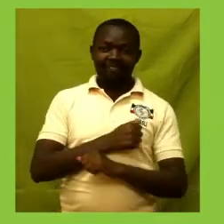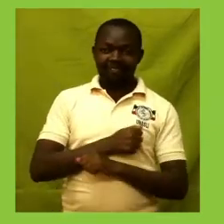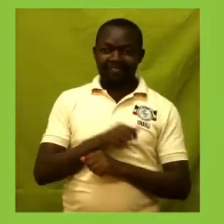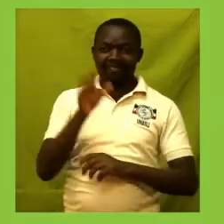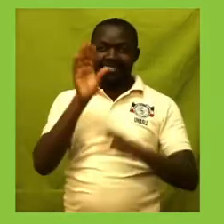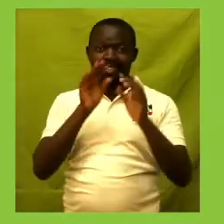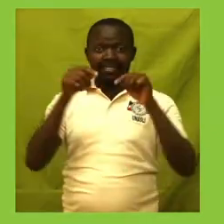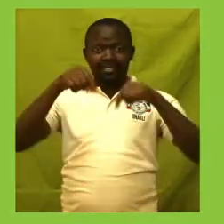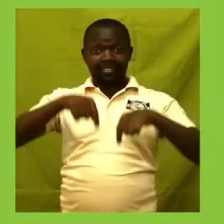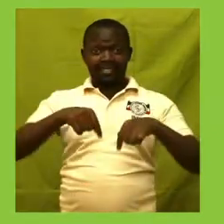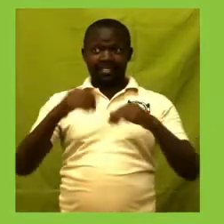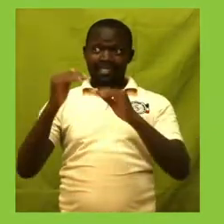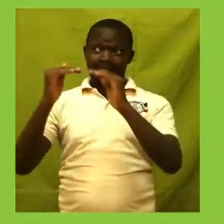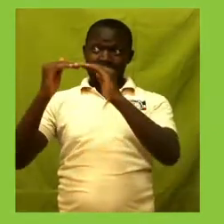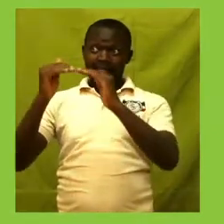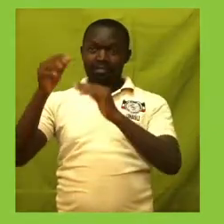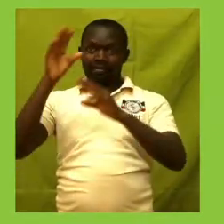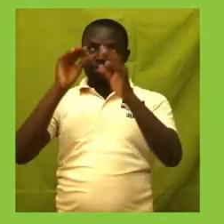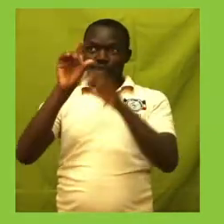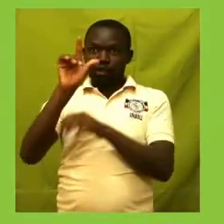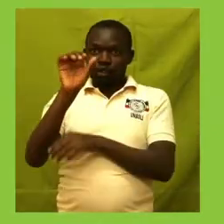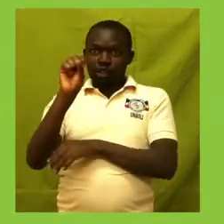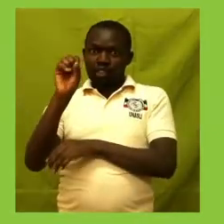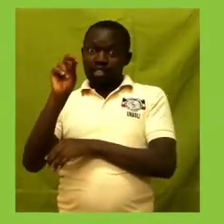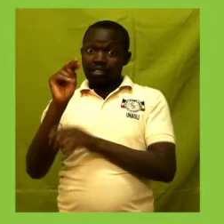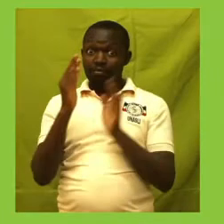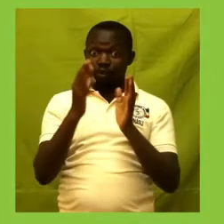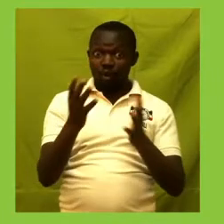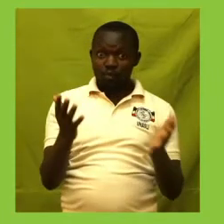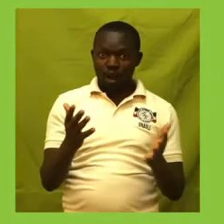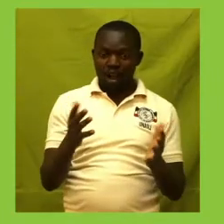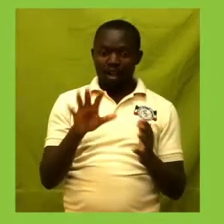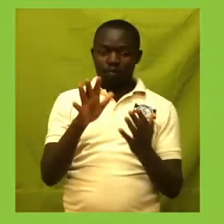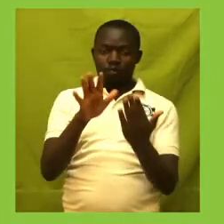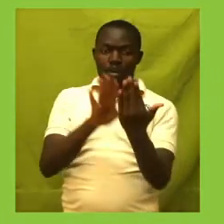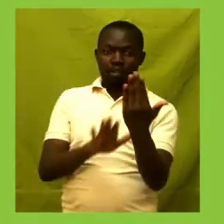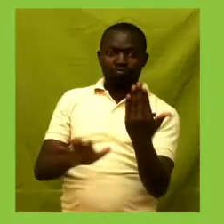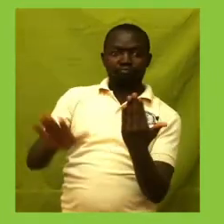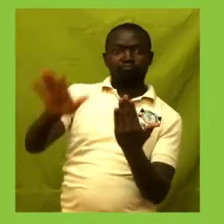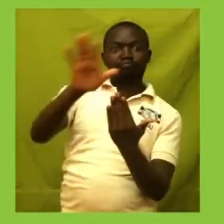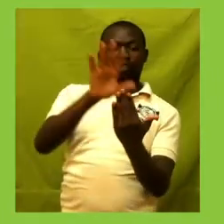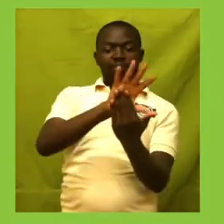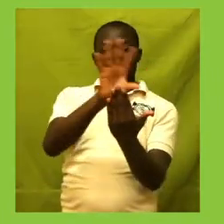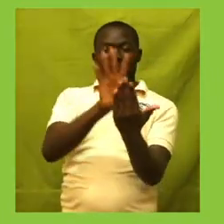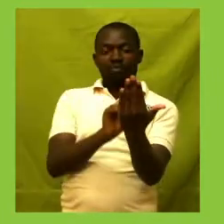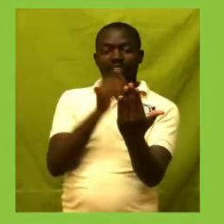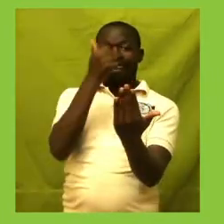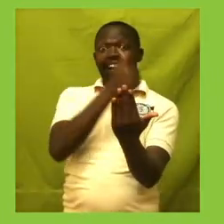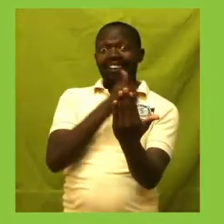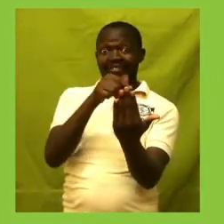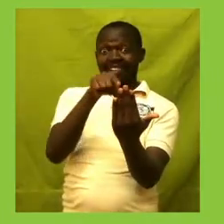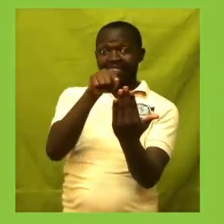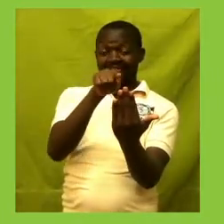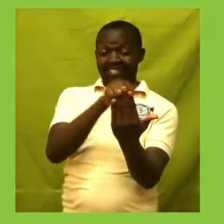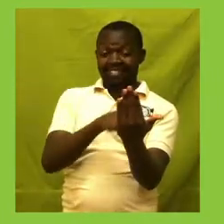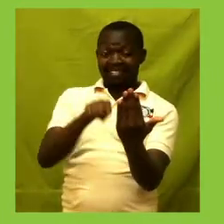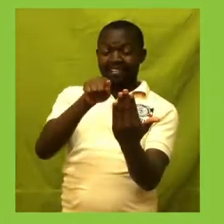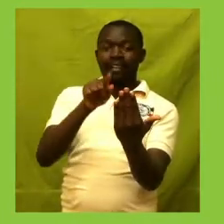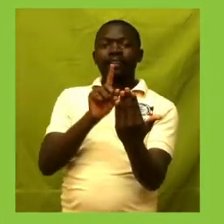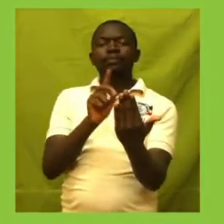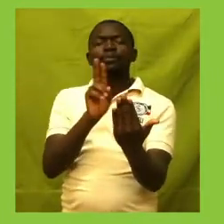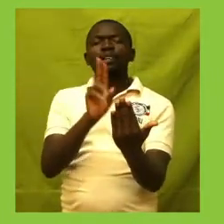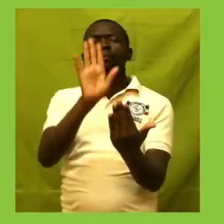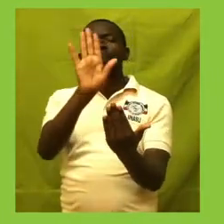Dear learners, in this lesson we are going to talk about the water bodies that surround Africa and talk